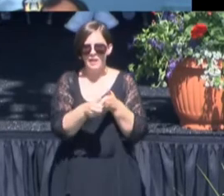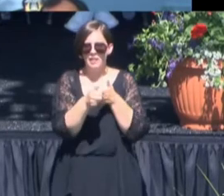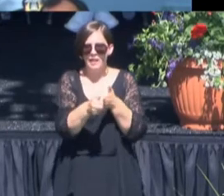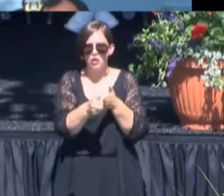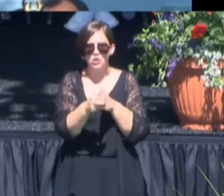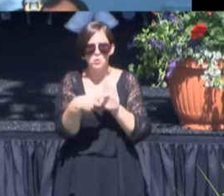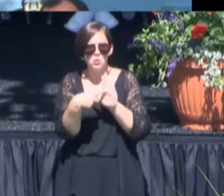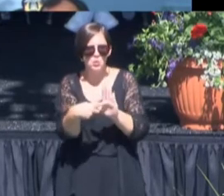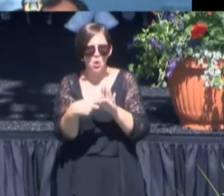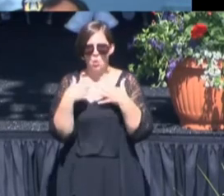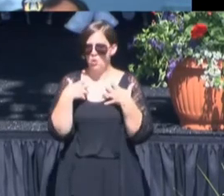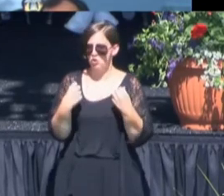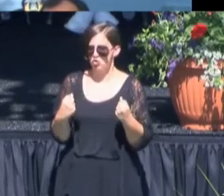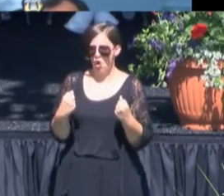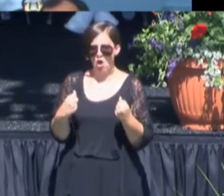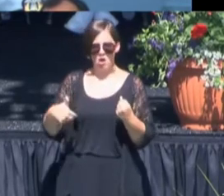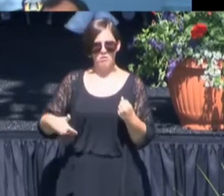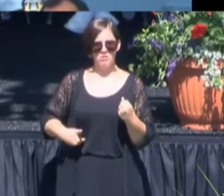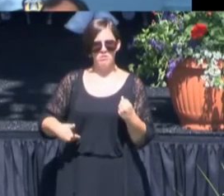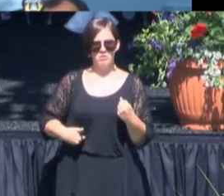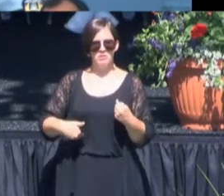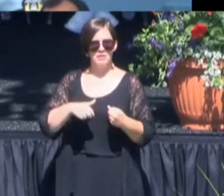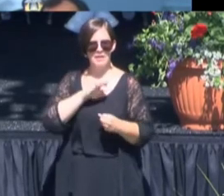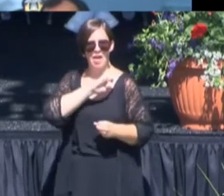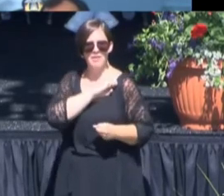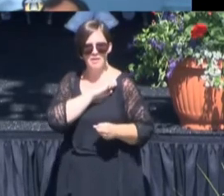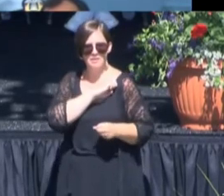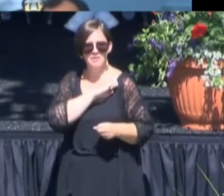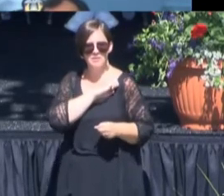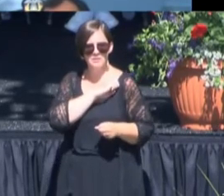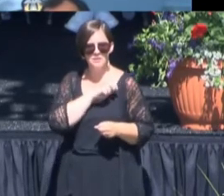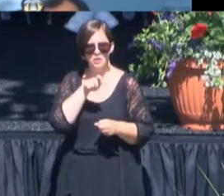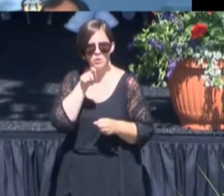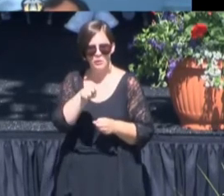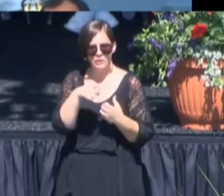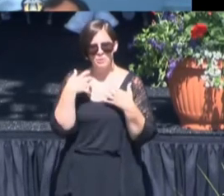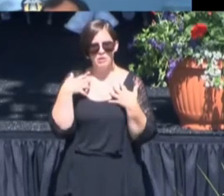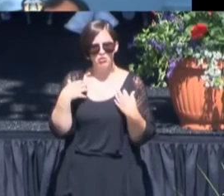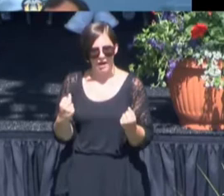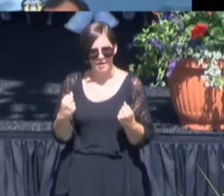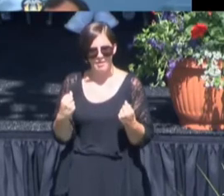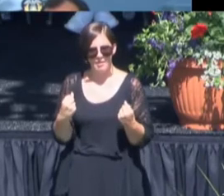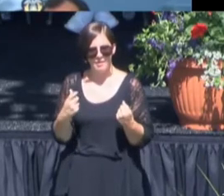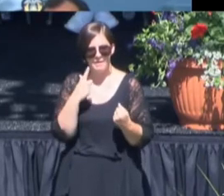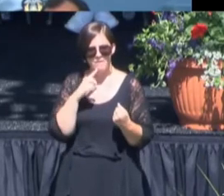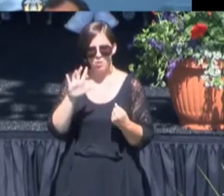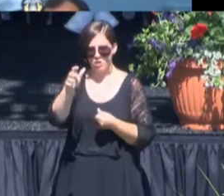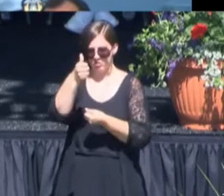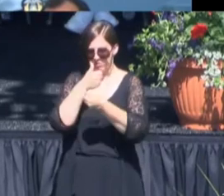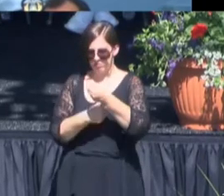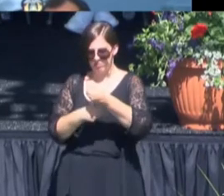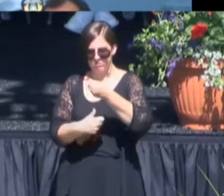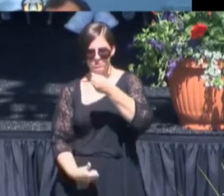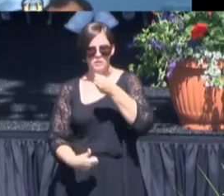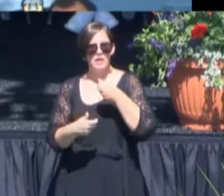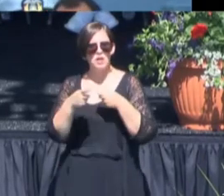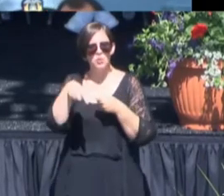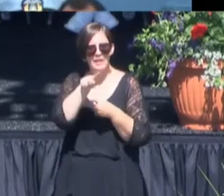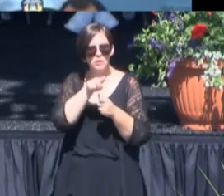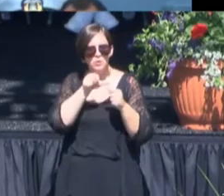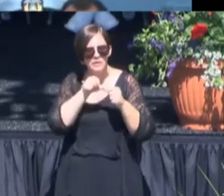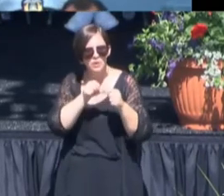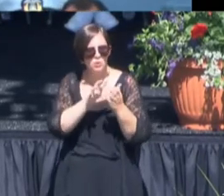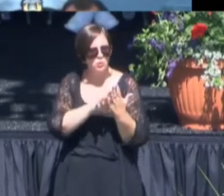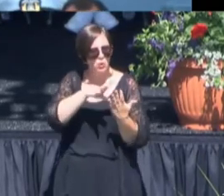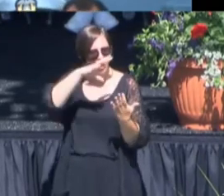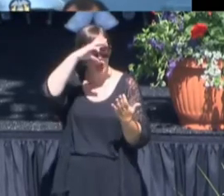show a strong sense of ethics today. You need to be a source of strength for your subordinates, and you need to be a lifelong learner